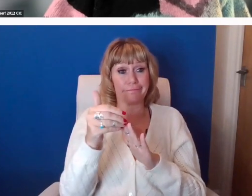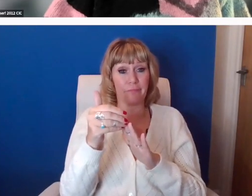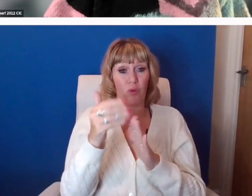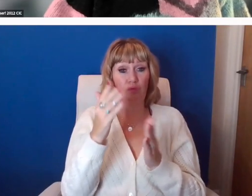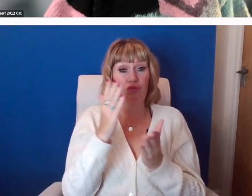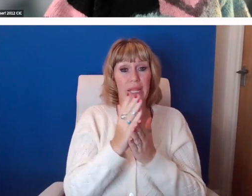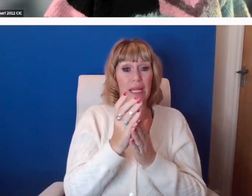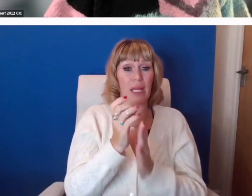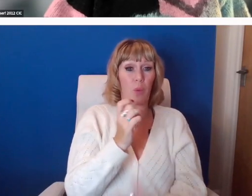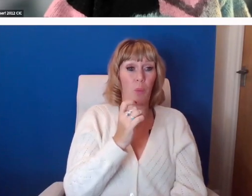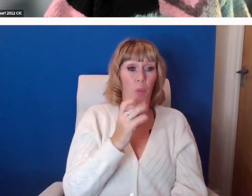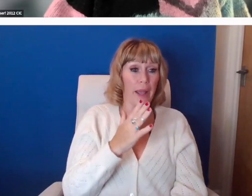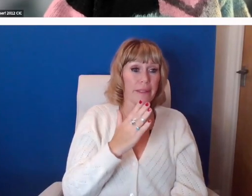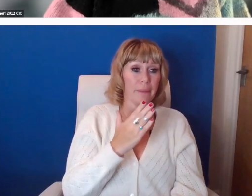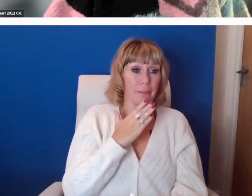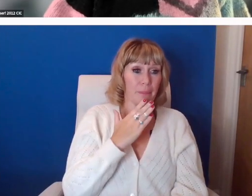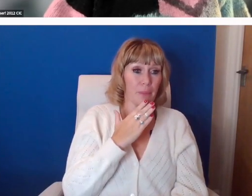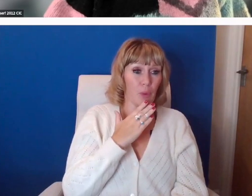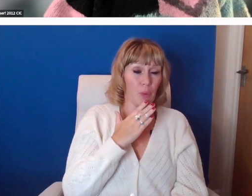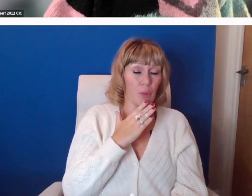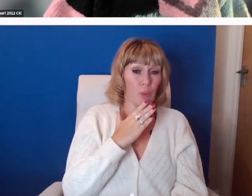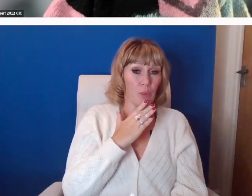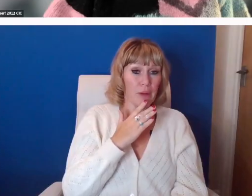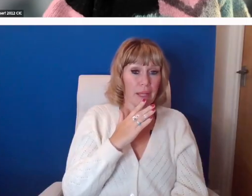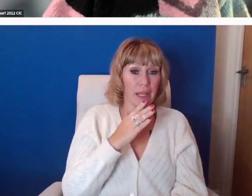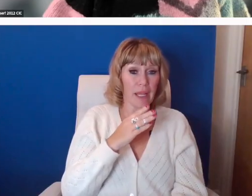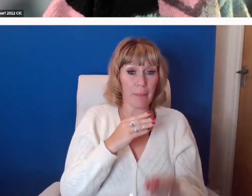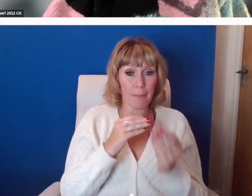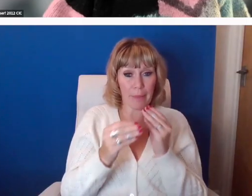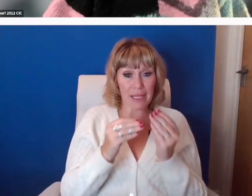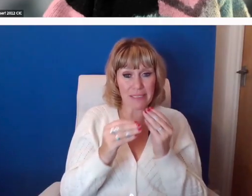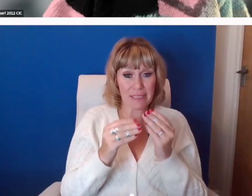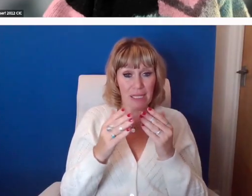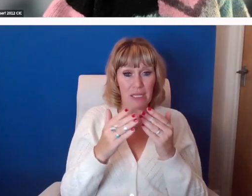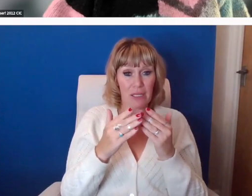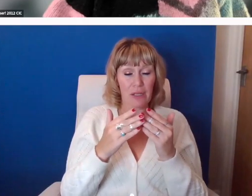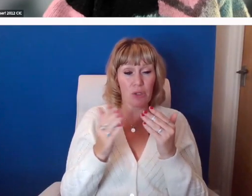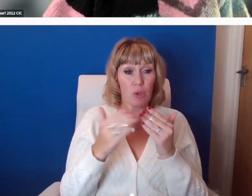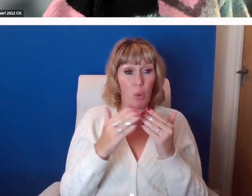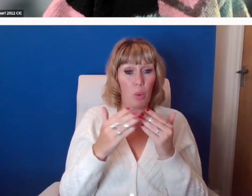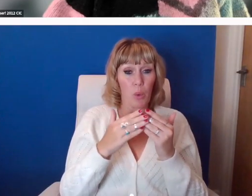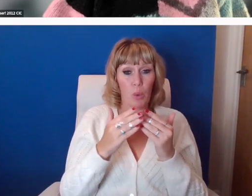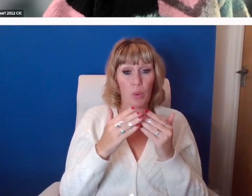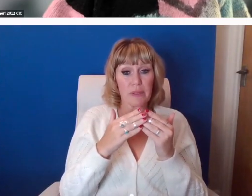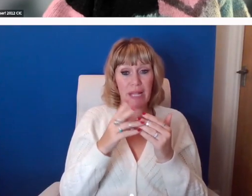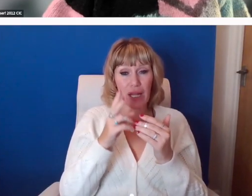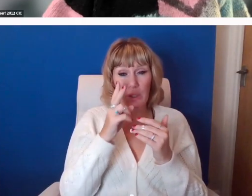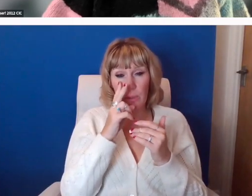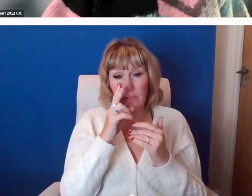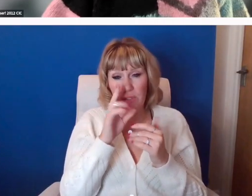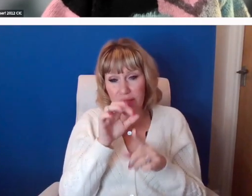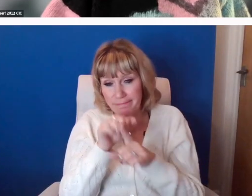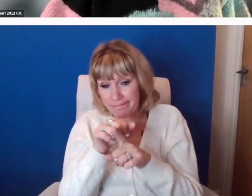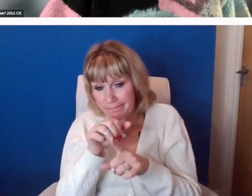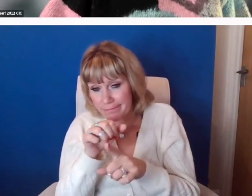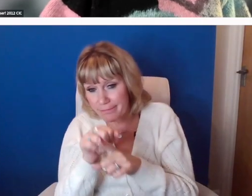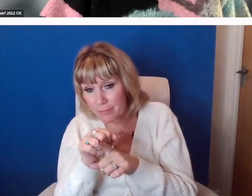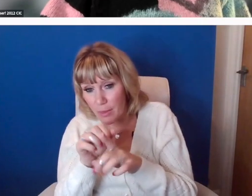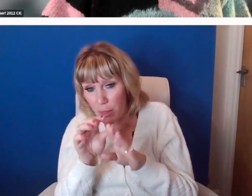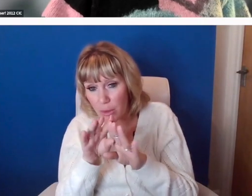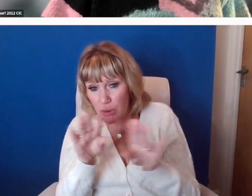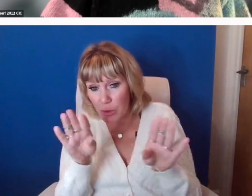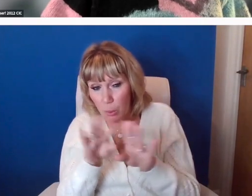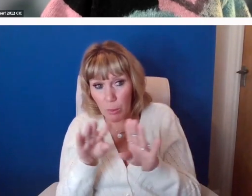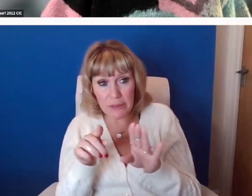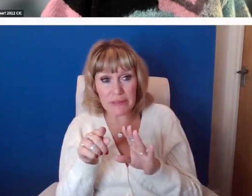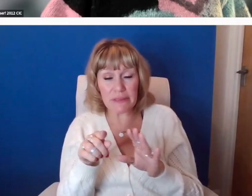boring kind of white plastic kind of doors to the workshop, and you can just see the doors coming through here. I